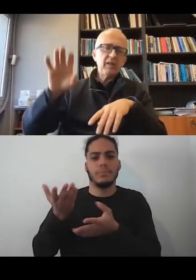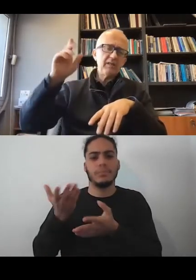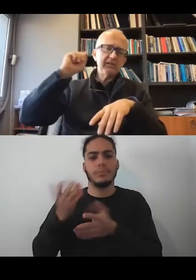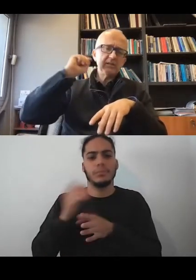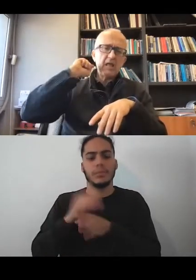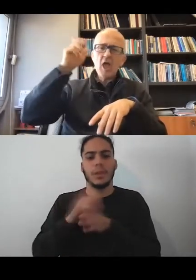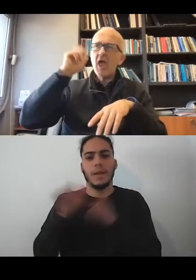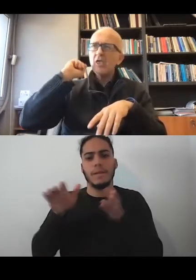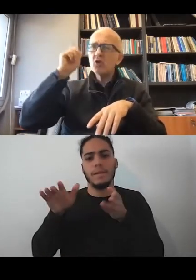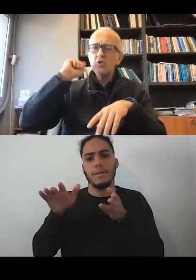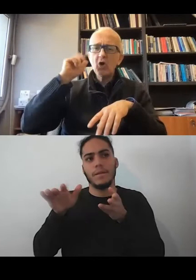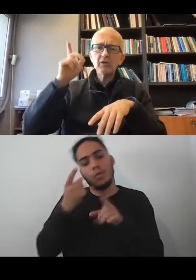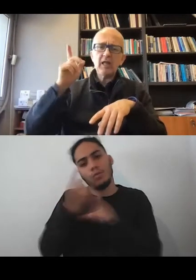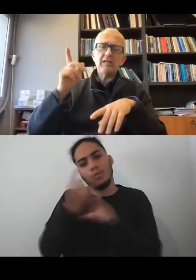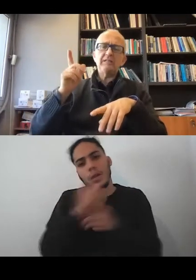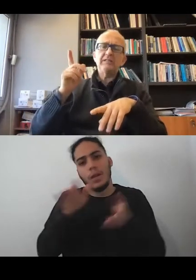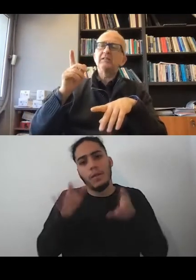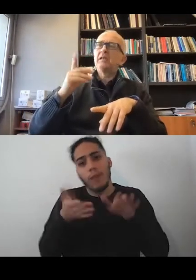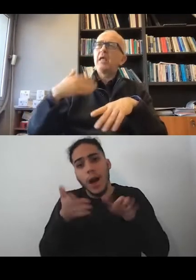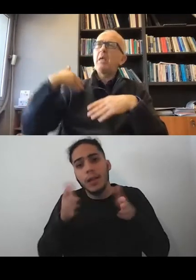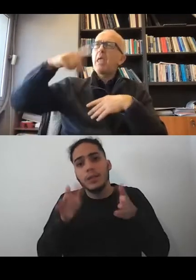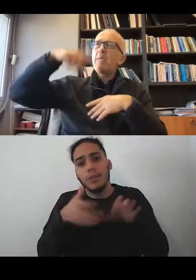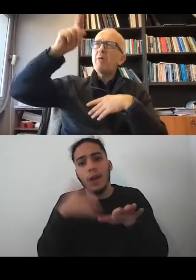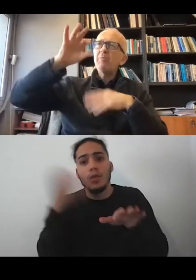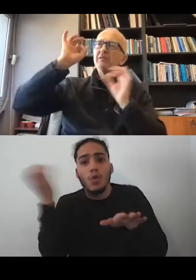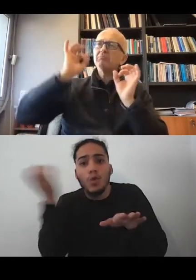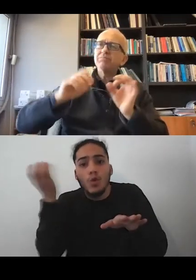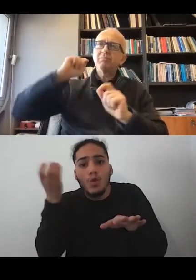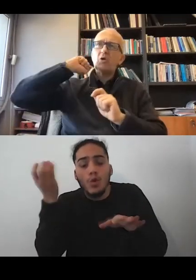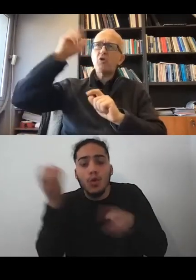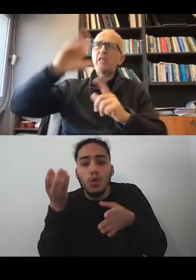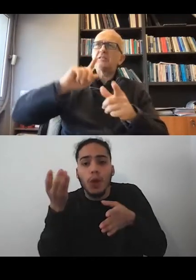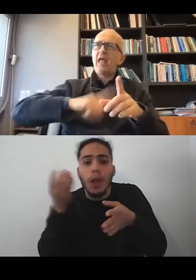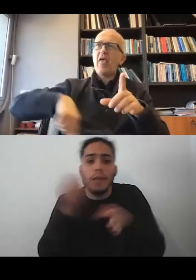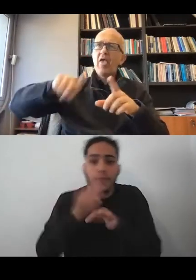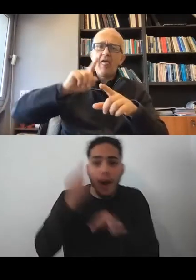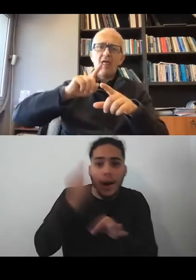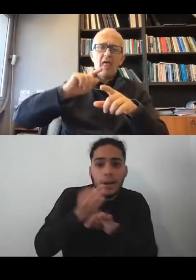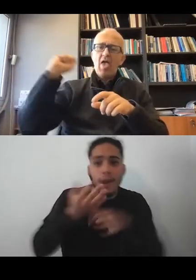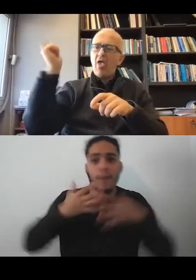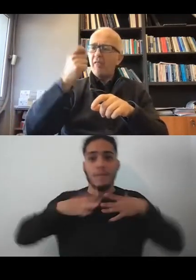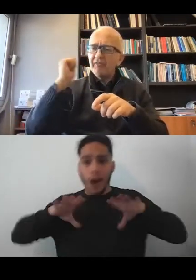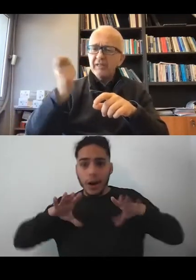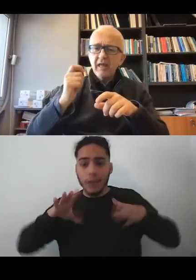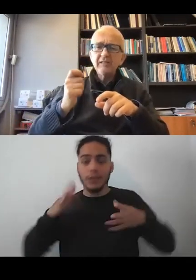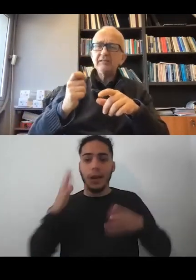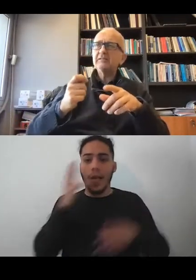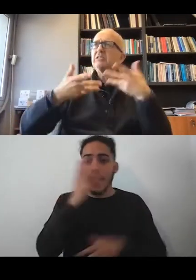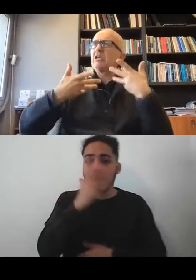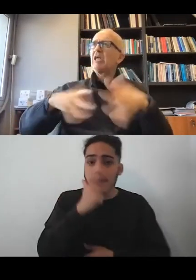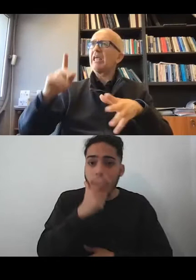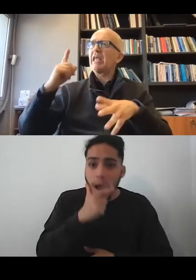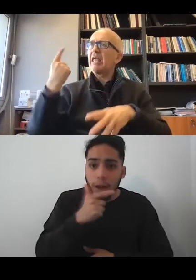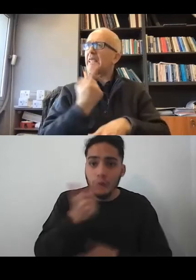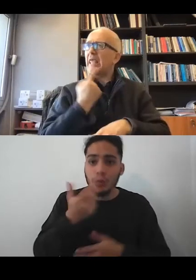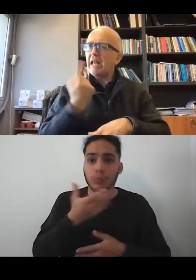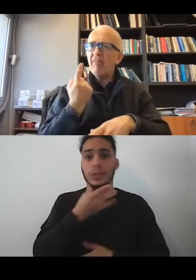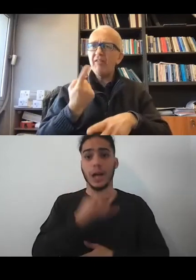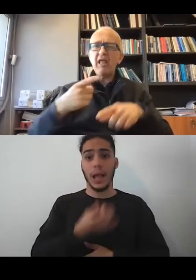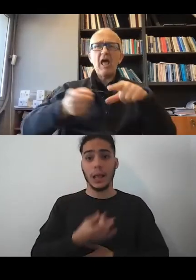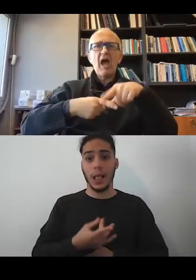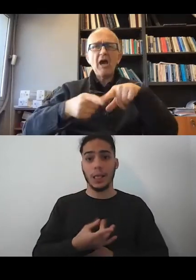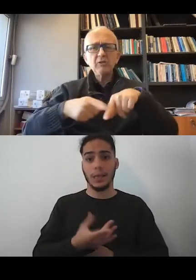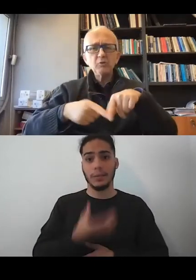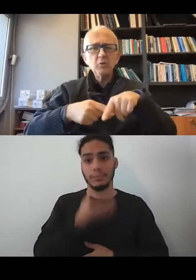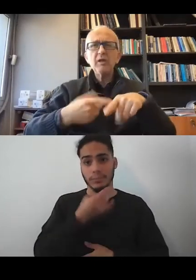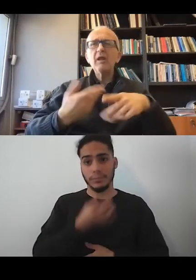seasons that you will typically find throughout the year, like holidays, birthdays, Christmas time, and